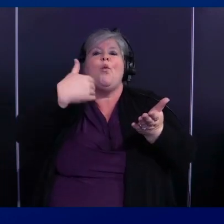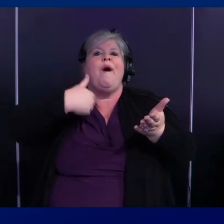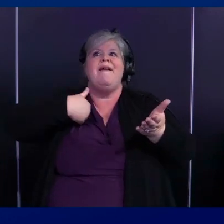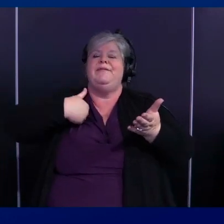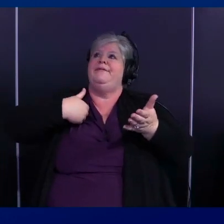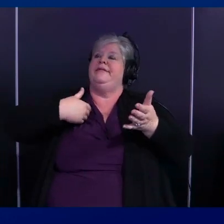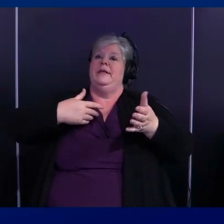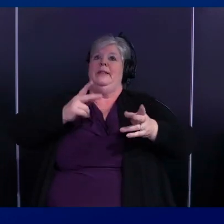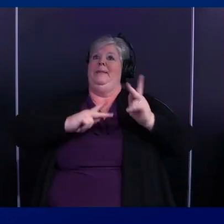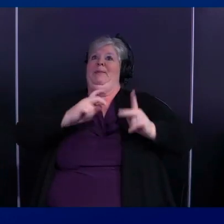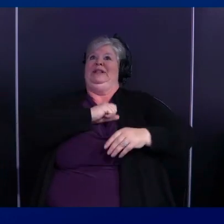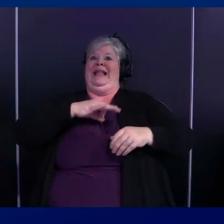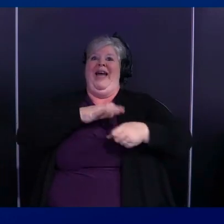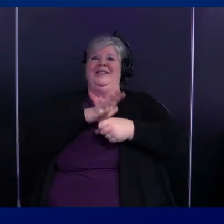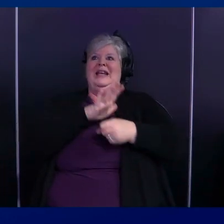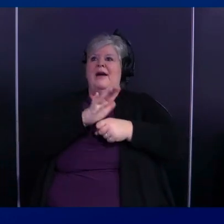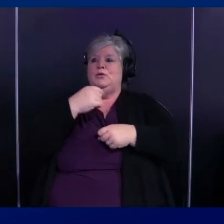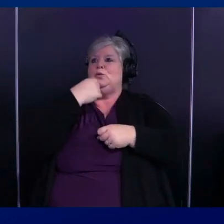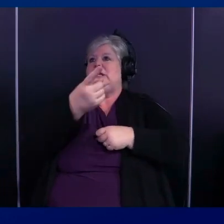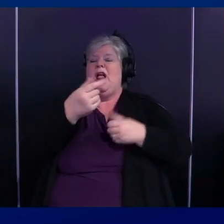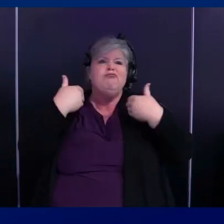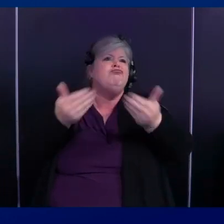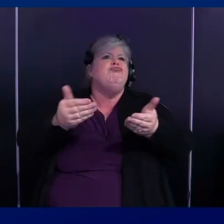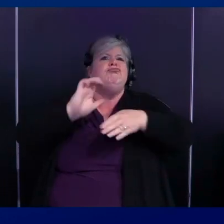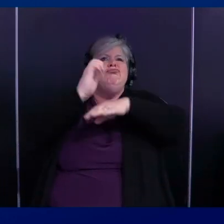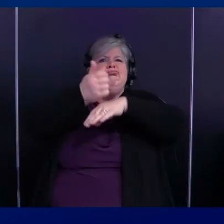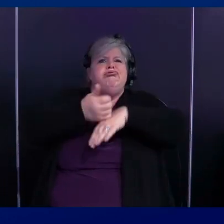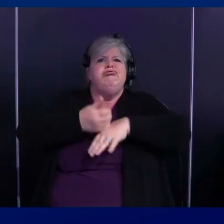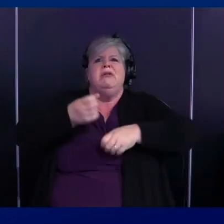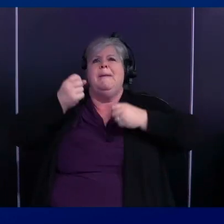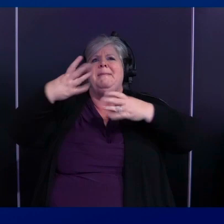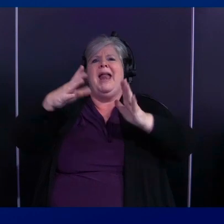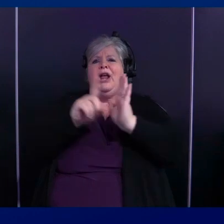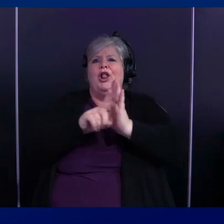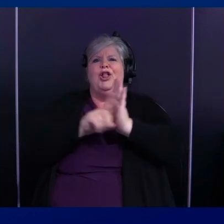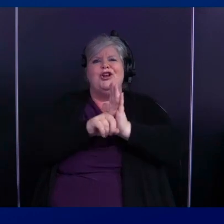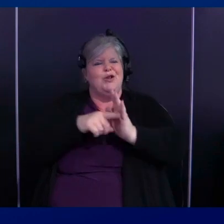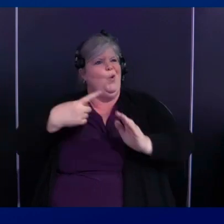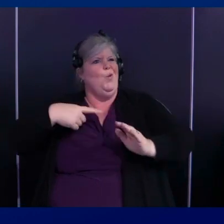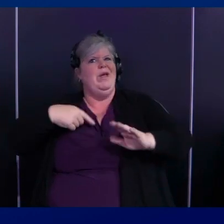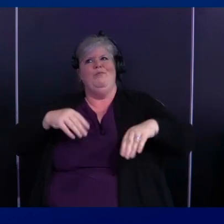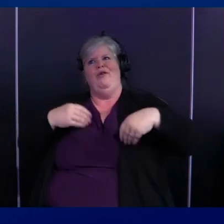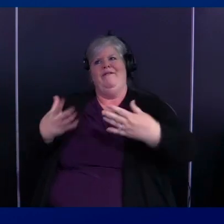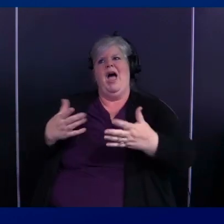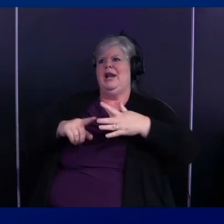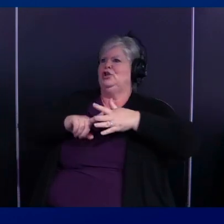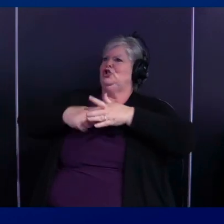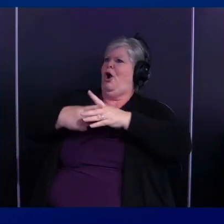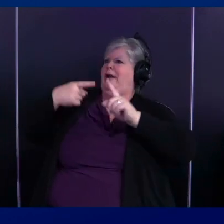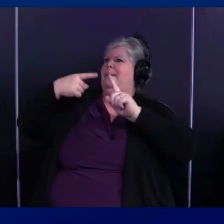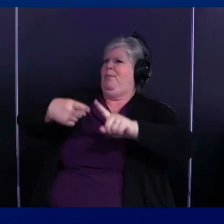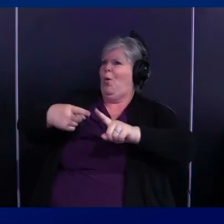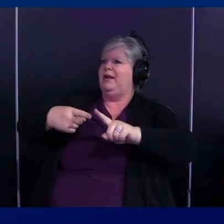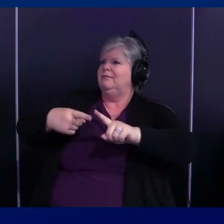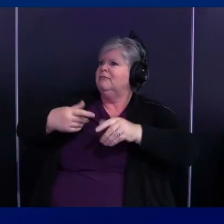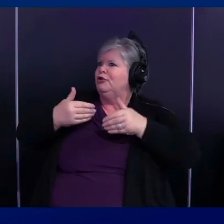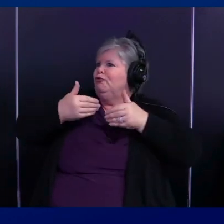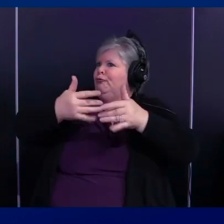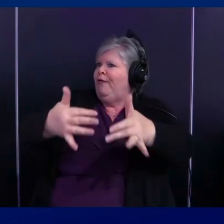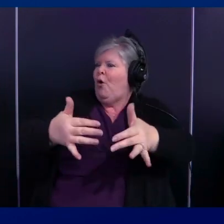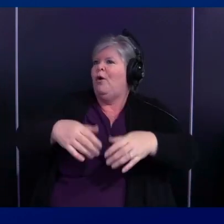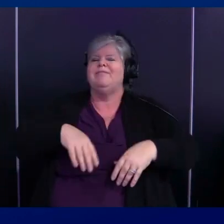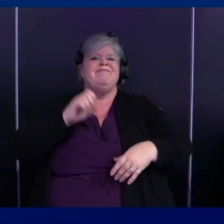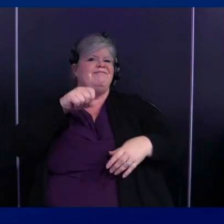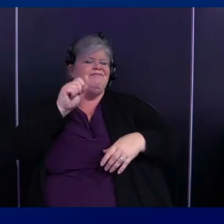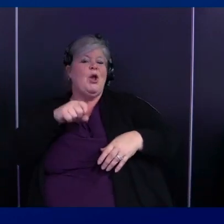to say, hey, set up all of these alerts. So we're giving them a starting point for that too, right? Yeah. With OpenSearch, we're building